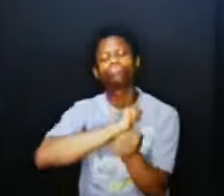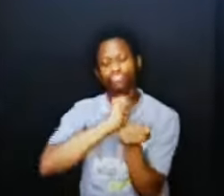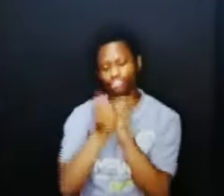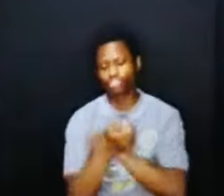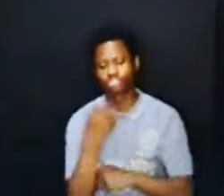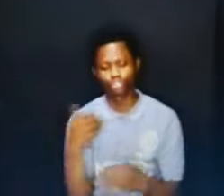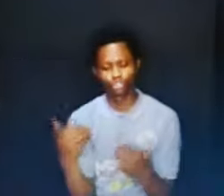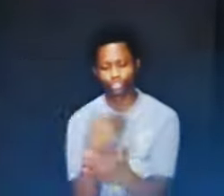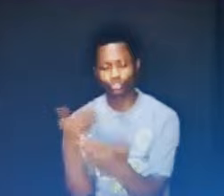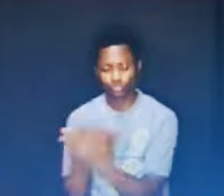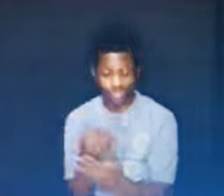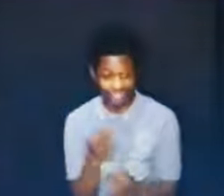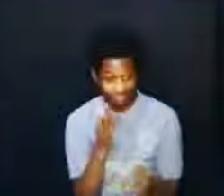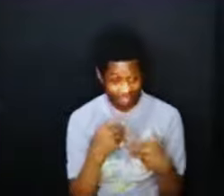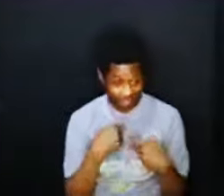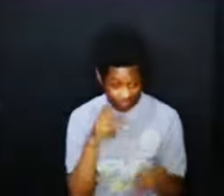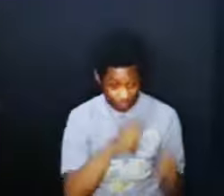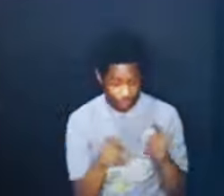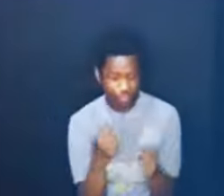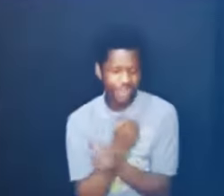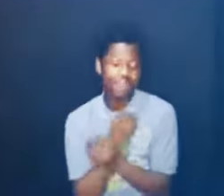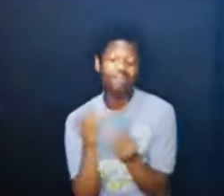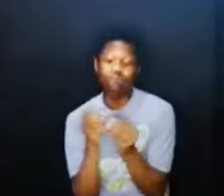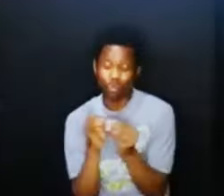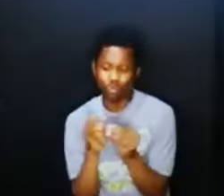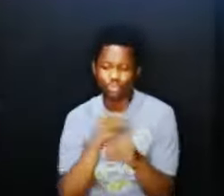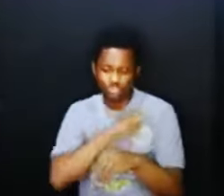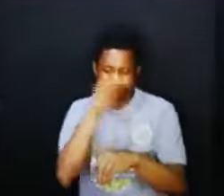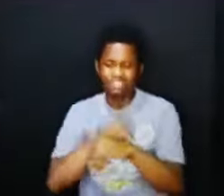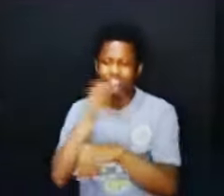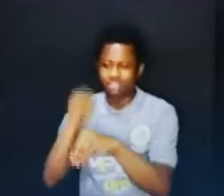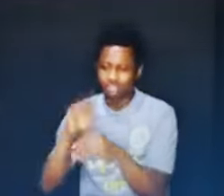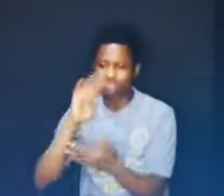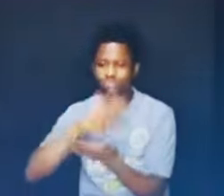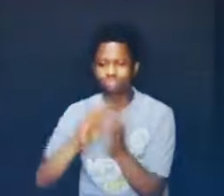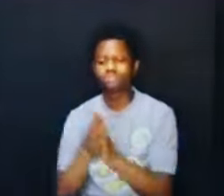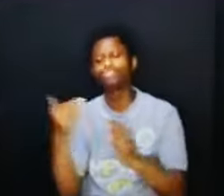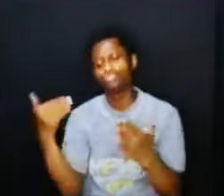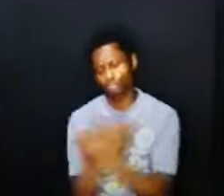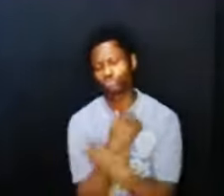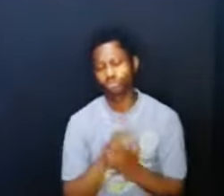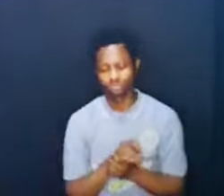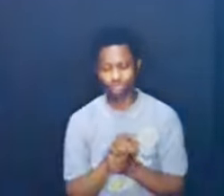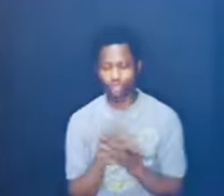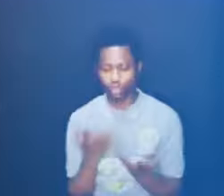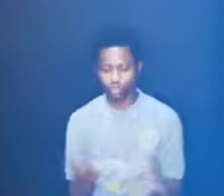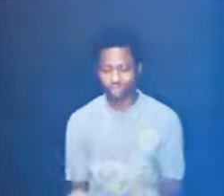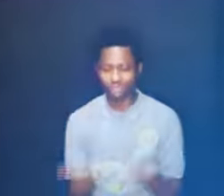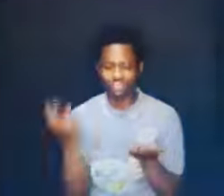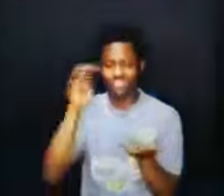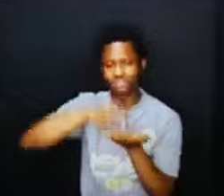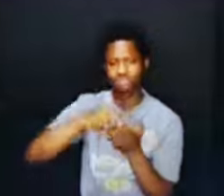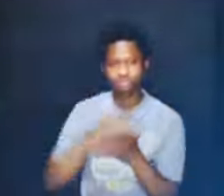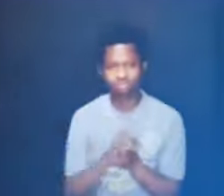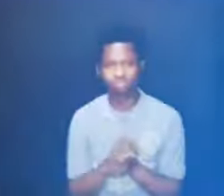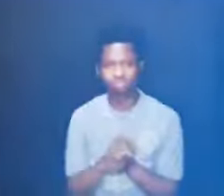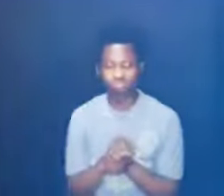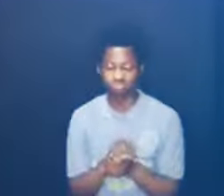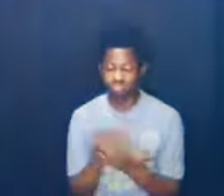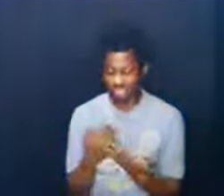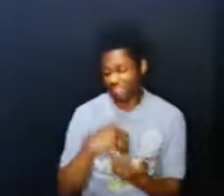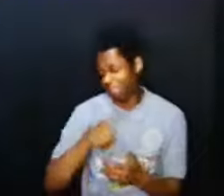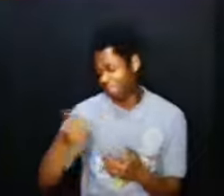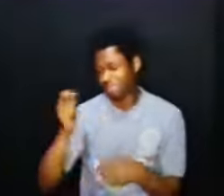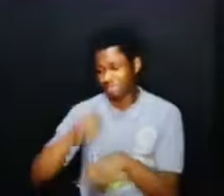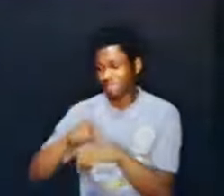Nations will change. A mind besatra. So I want us to be upstanding. I don't know me to mesre near my muso. There will be still time for me to